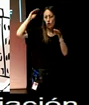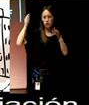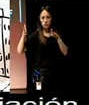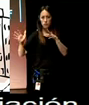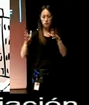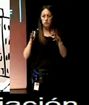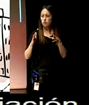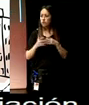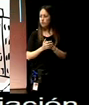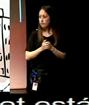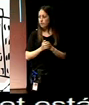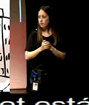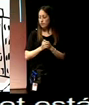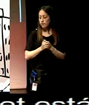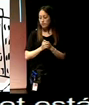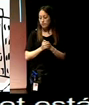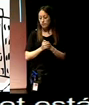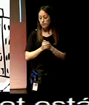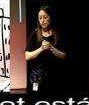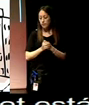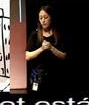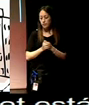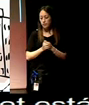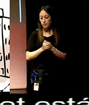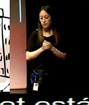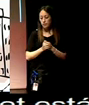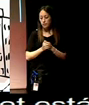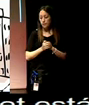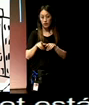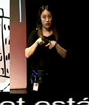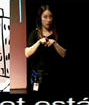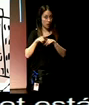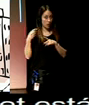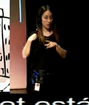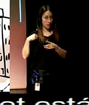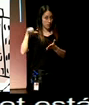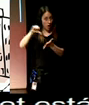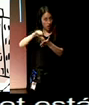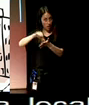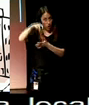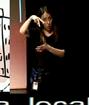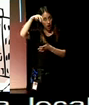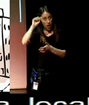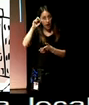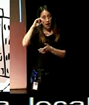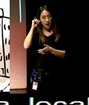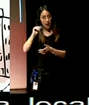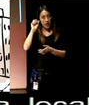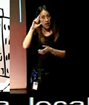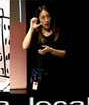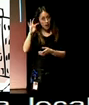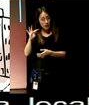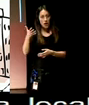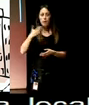heritage cities that are in between hills, older cities, and they are surrounded by the